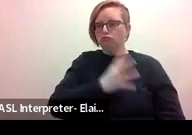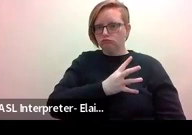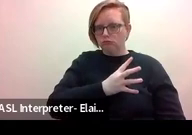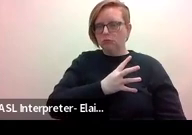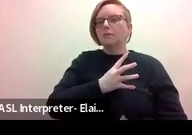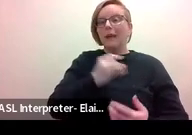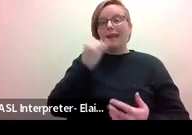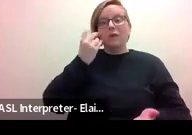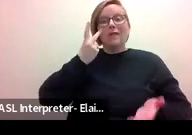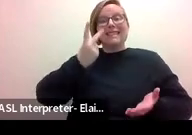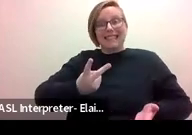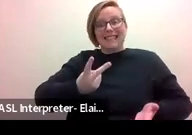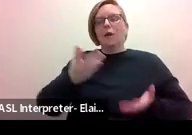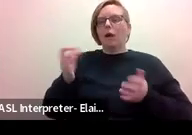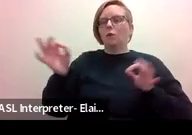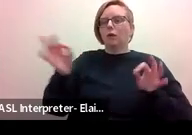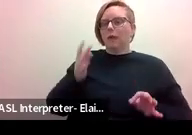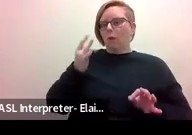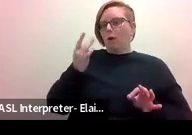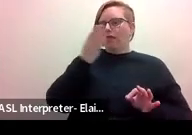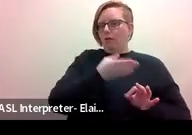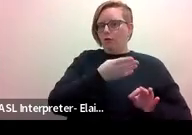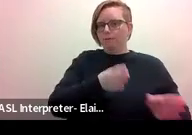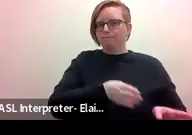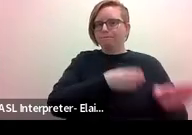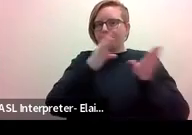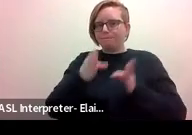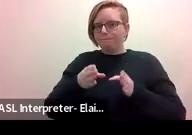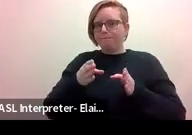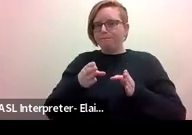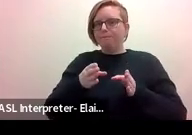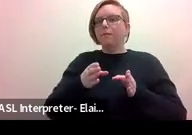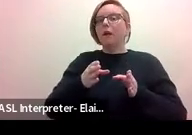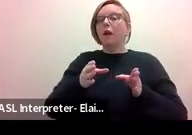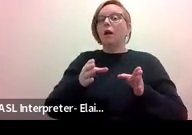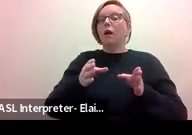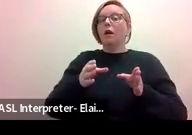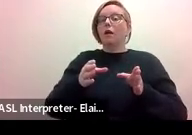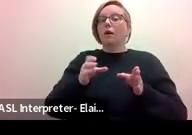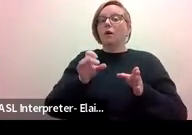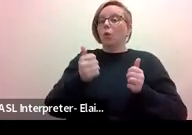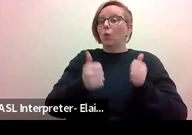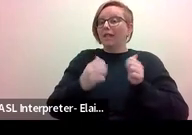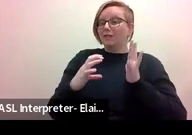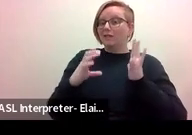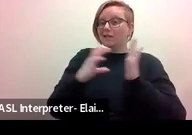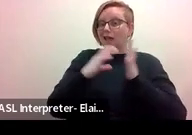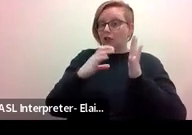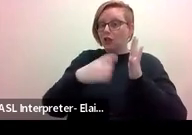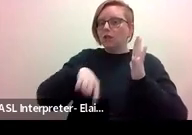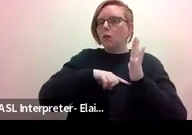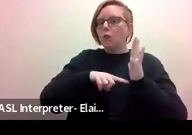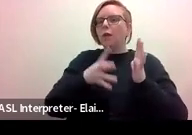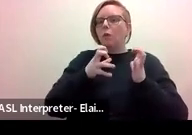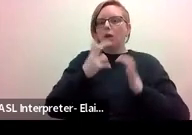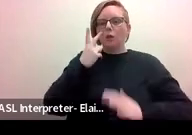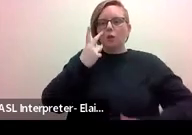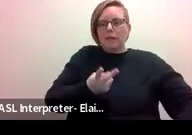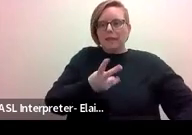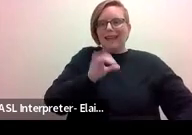from. The next column is the location in the IEP where we would look for those specific findings.